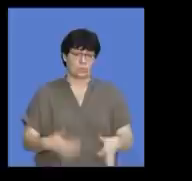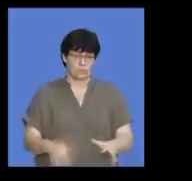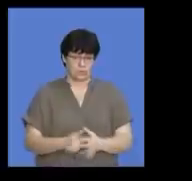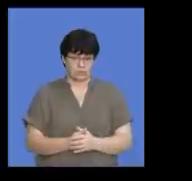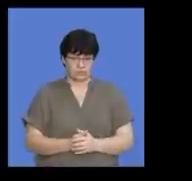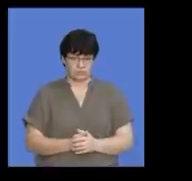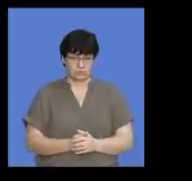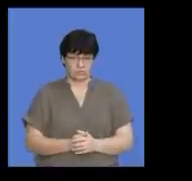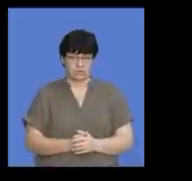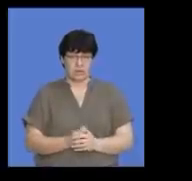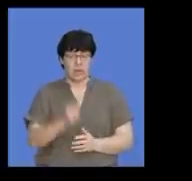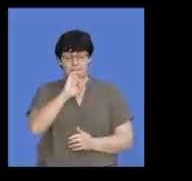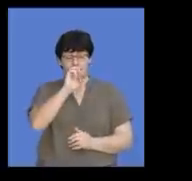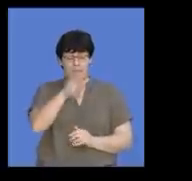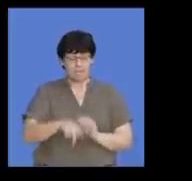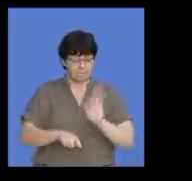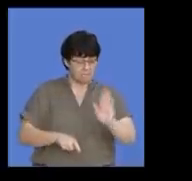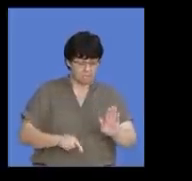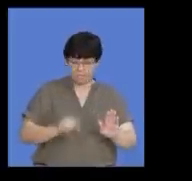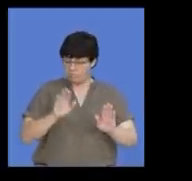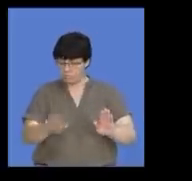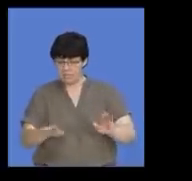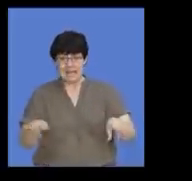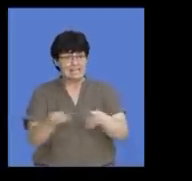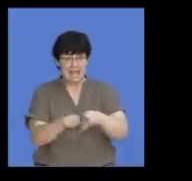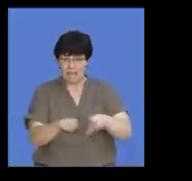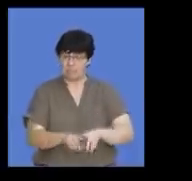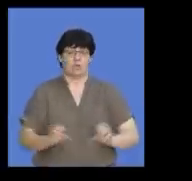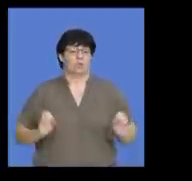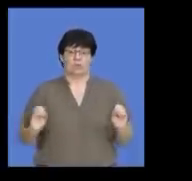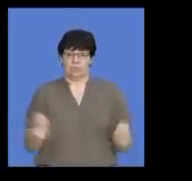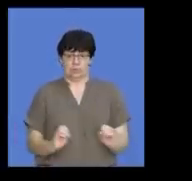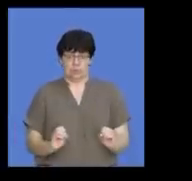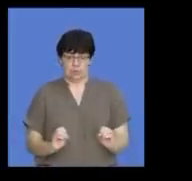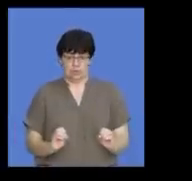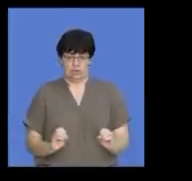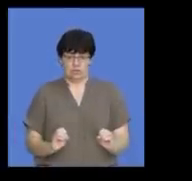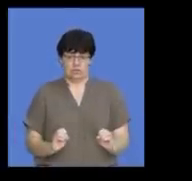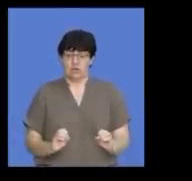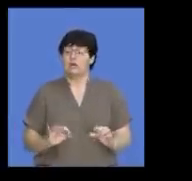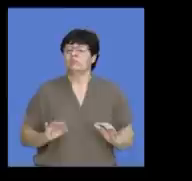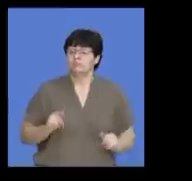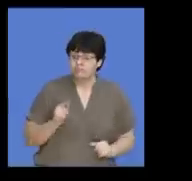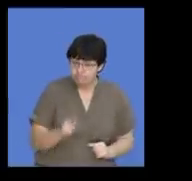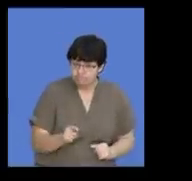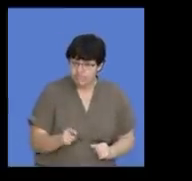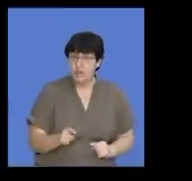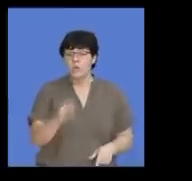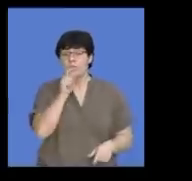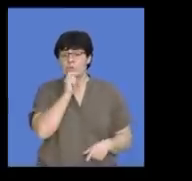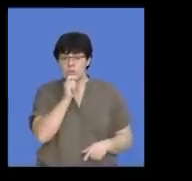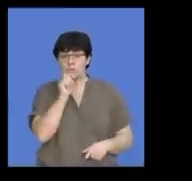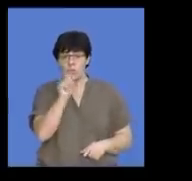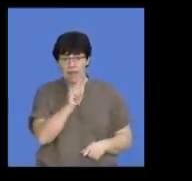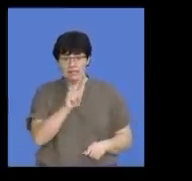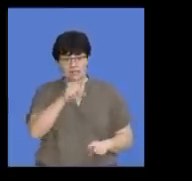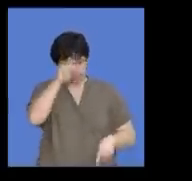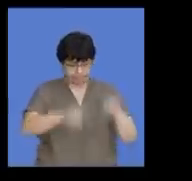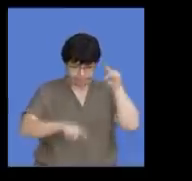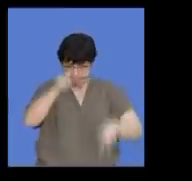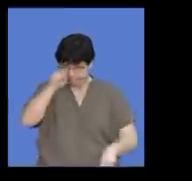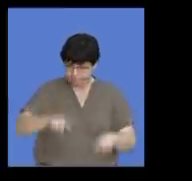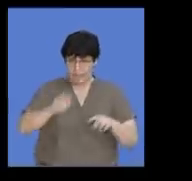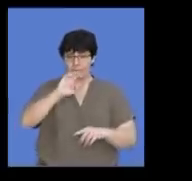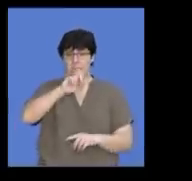no two maps are the same. And for your preparation, you've got to use different map